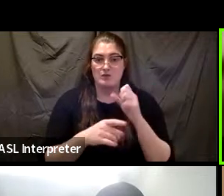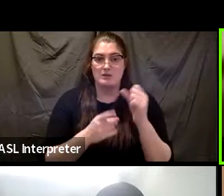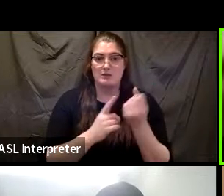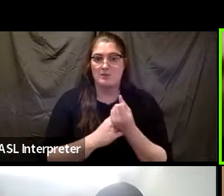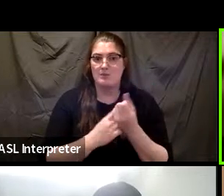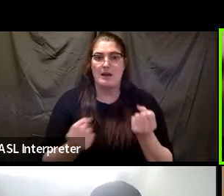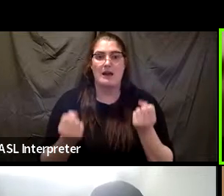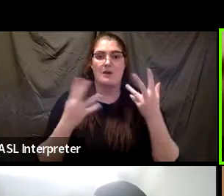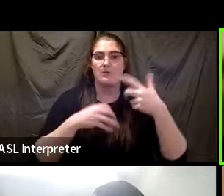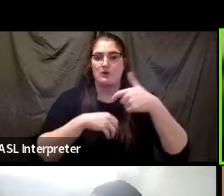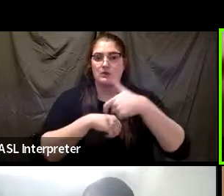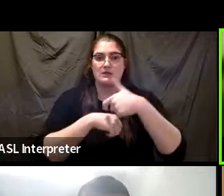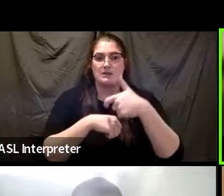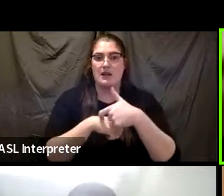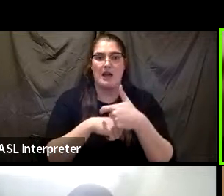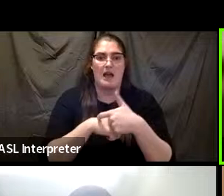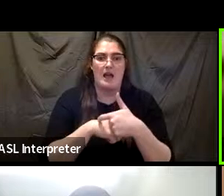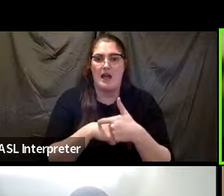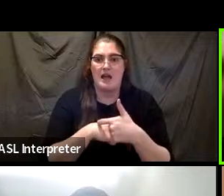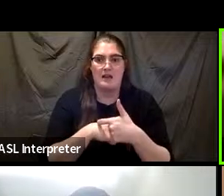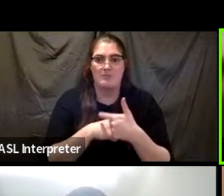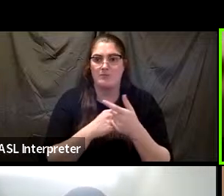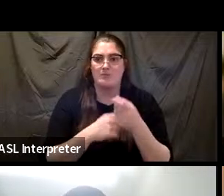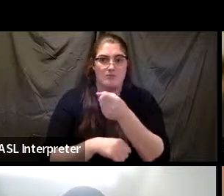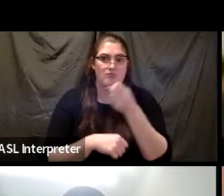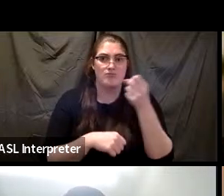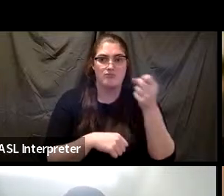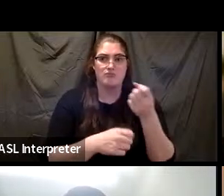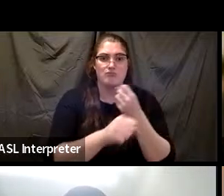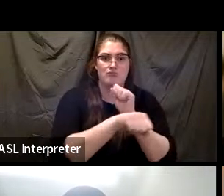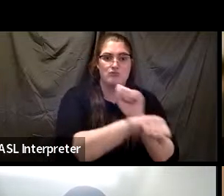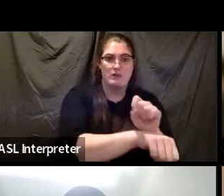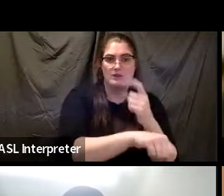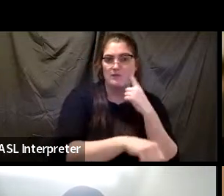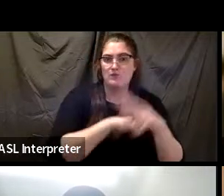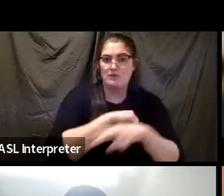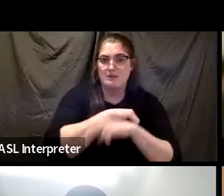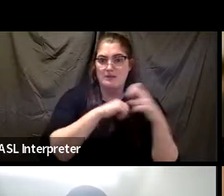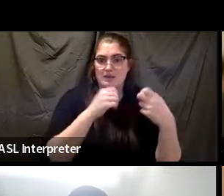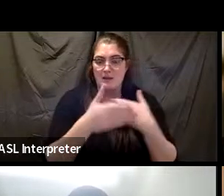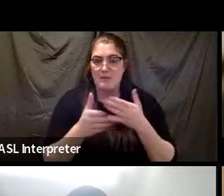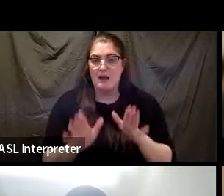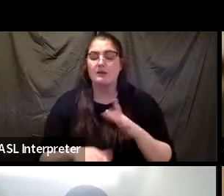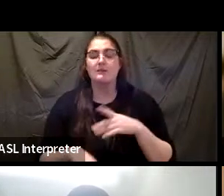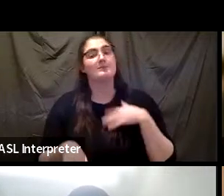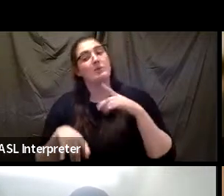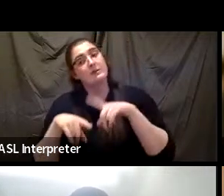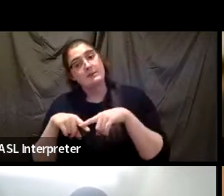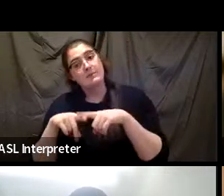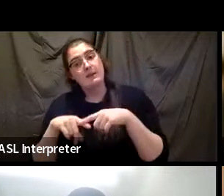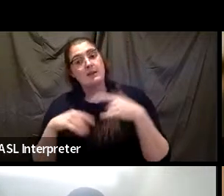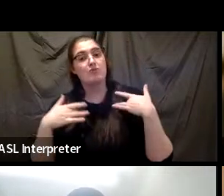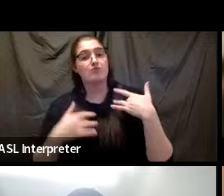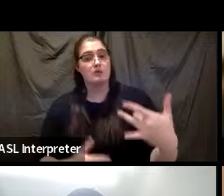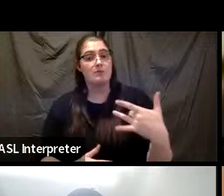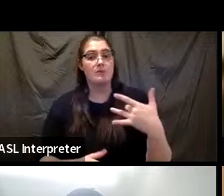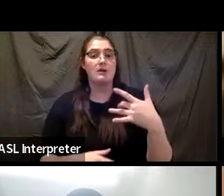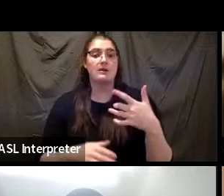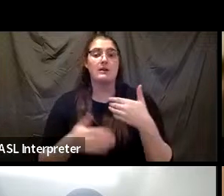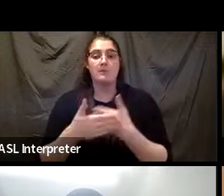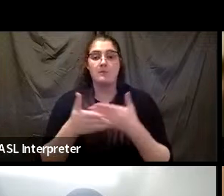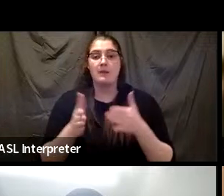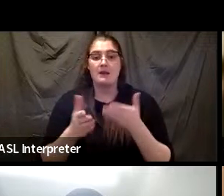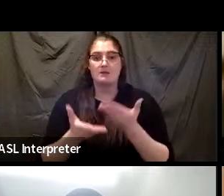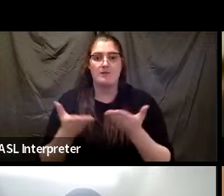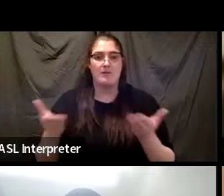much time do they get for stealing a package? So it depends. Generally package theft, unless it's an item that is